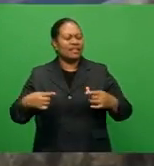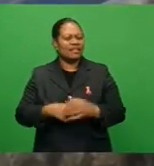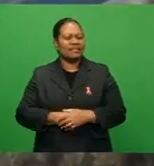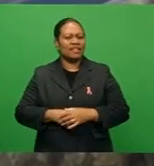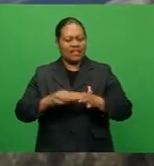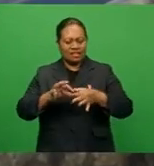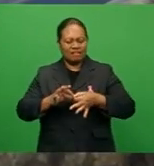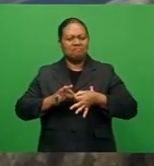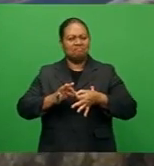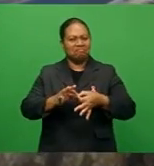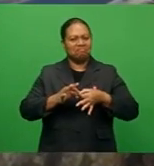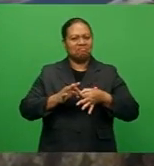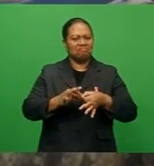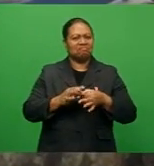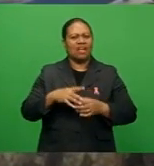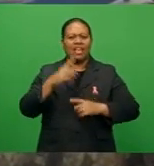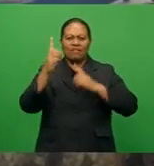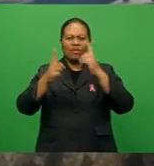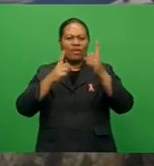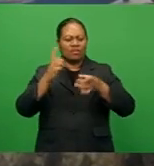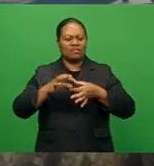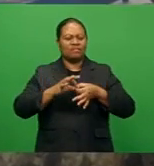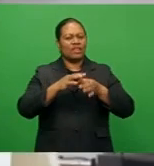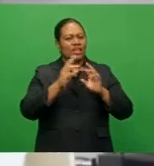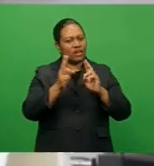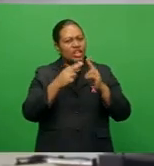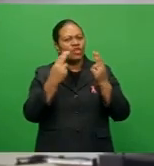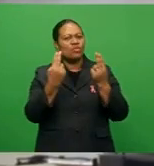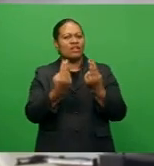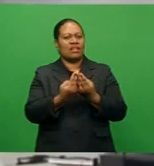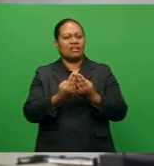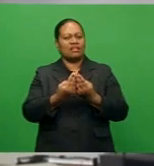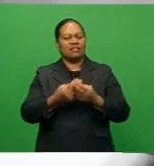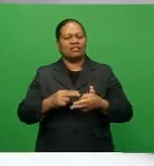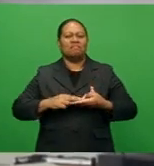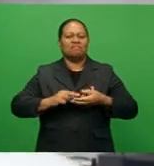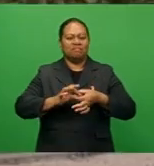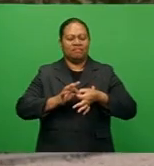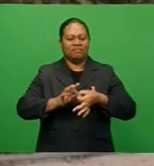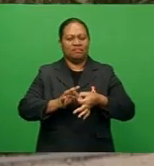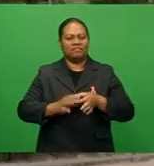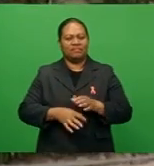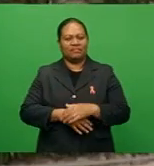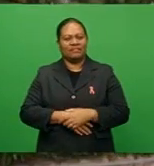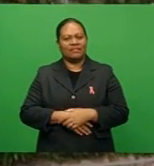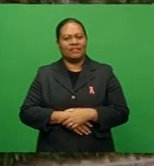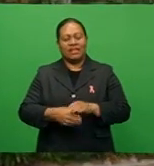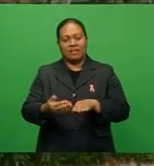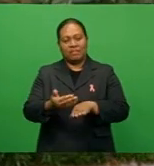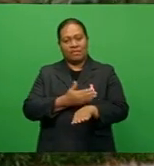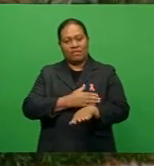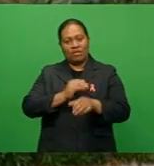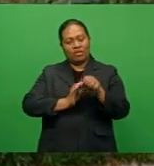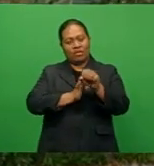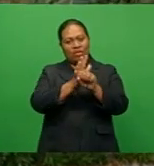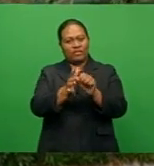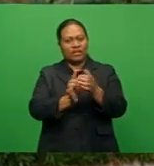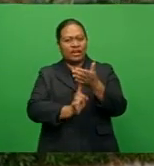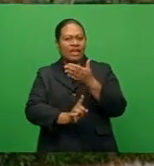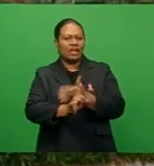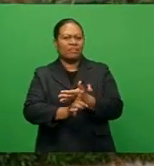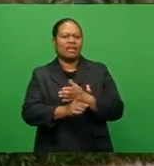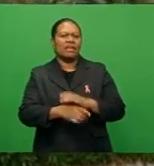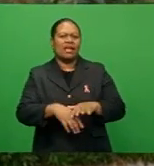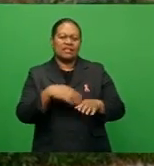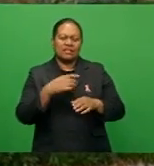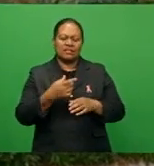bonding retreats, reunion, conference and weddings. Before COVID-19, the resort employed